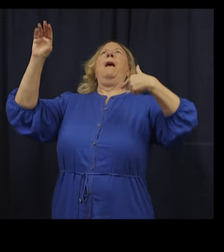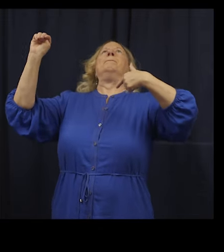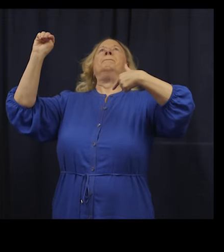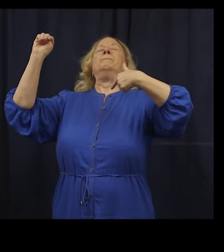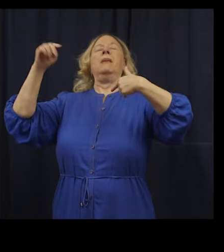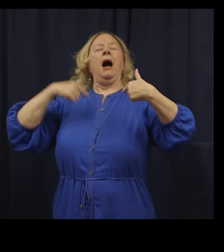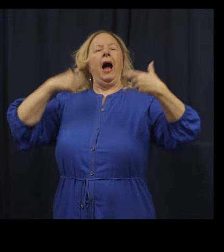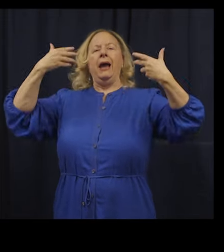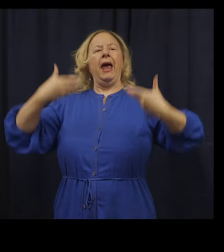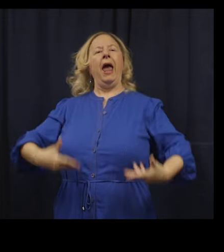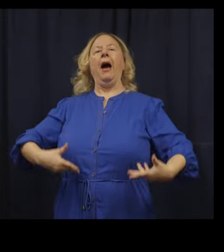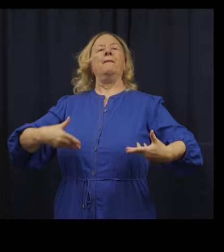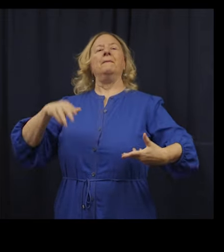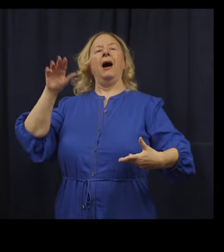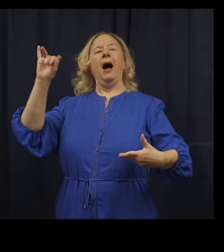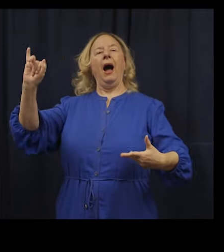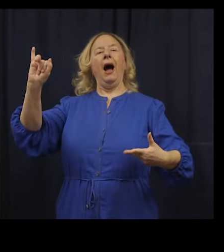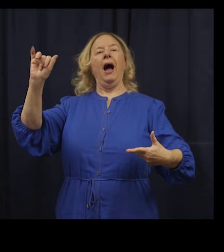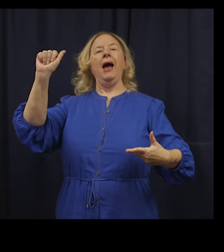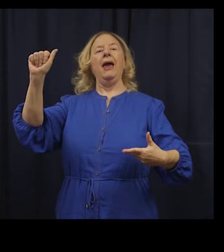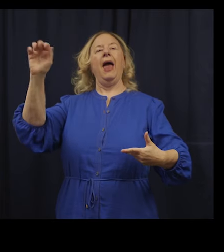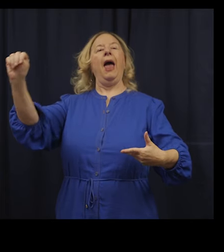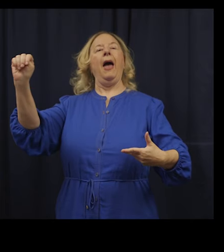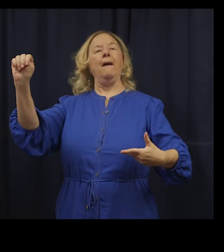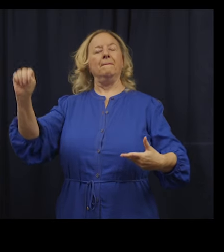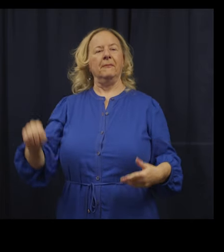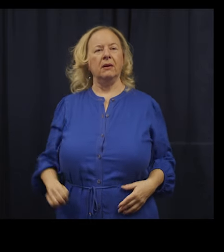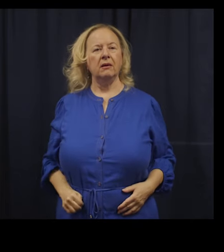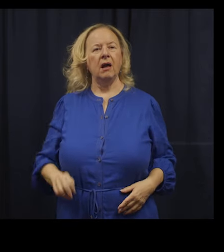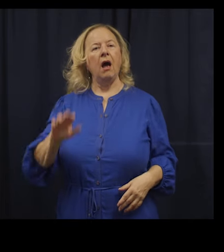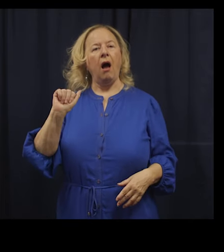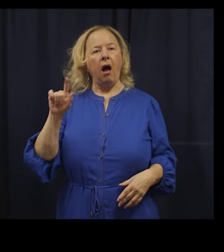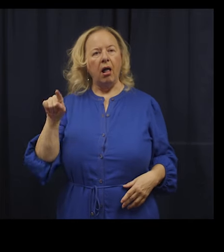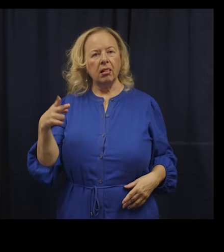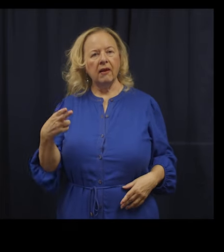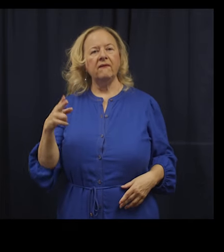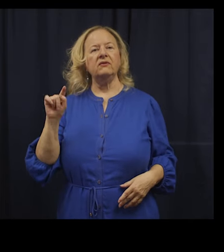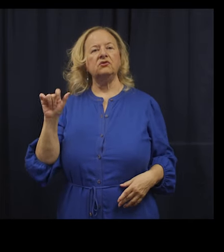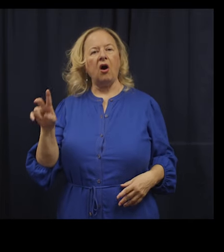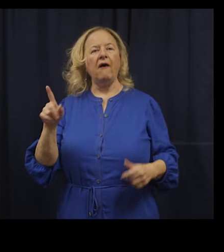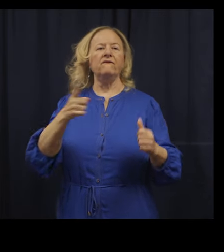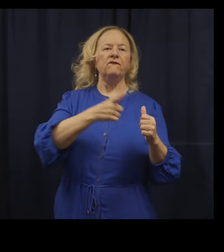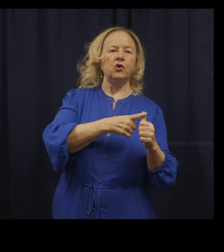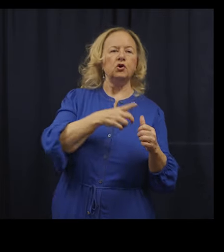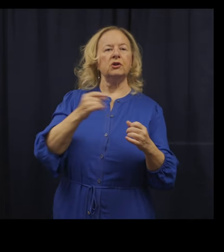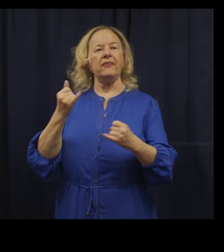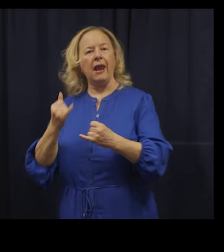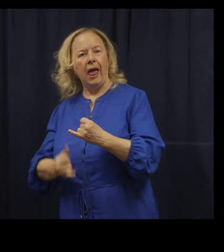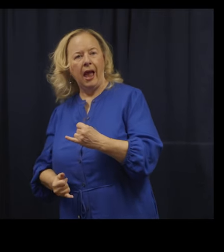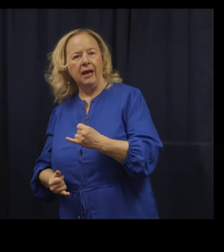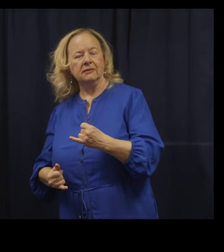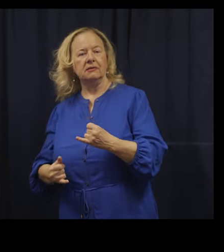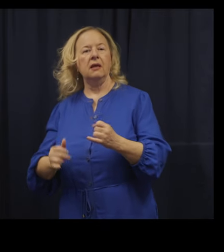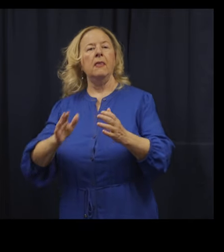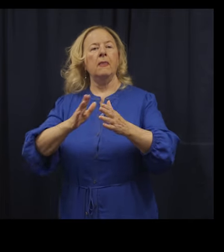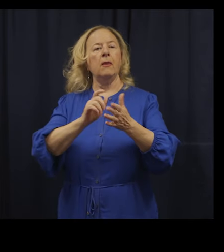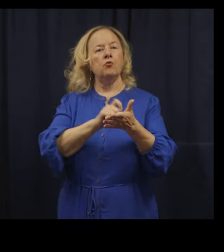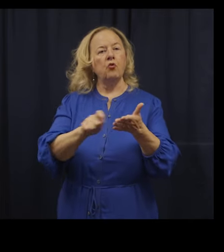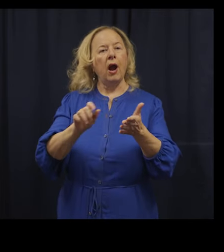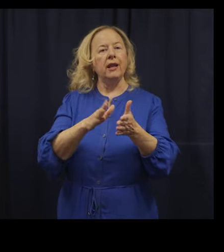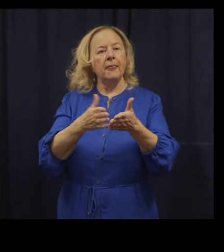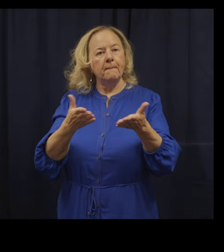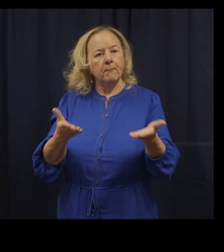I am. Okay, I am. That's important. Who is the I am? The Aleph and the Tav, the first and the last. And write in a book what